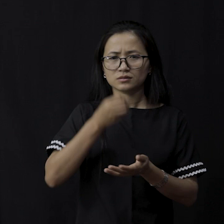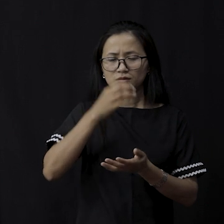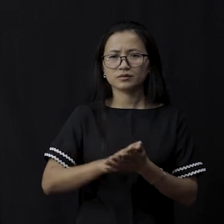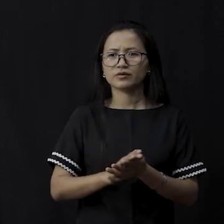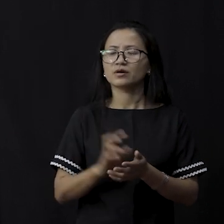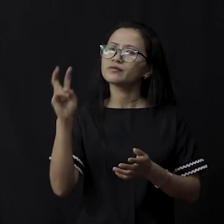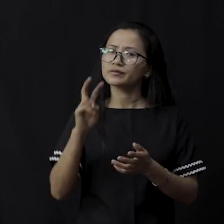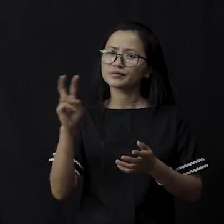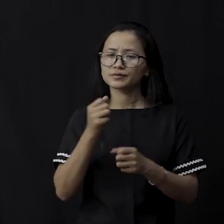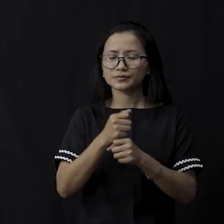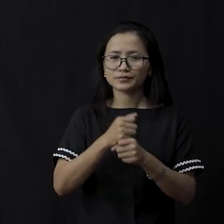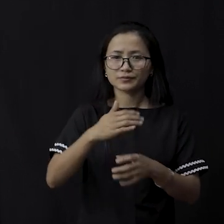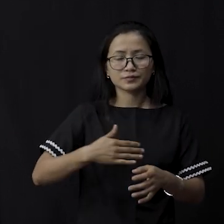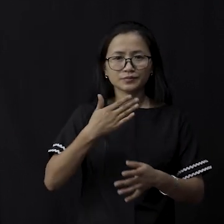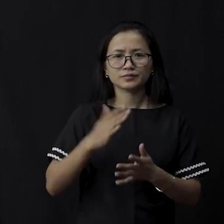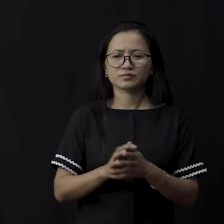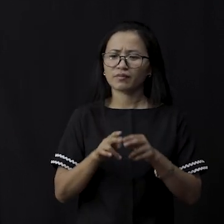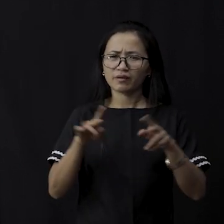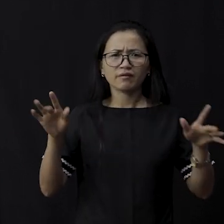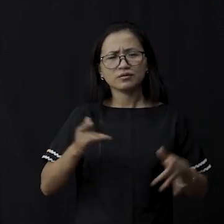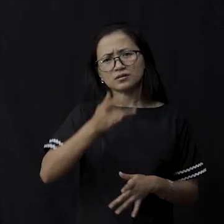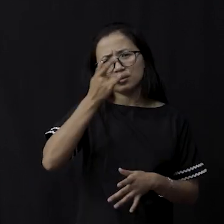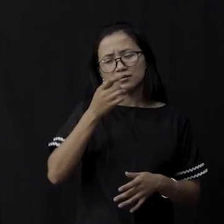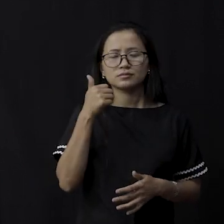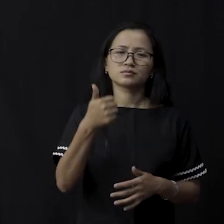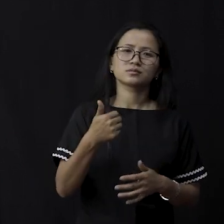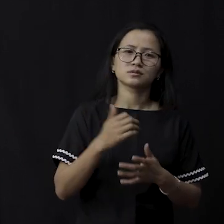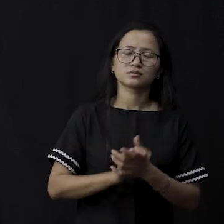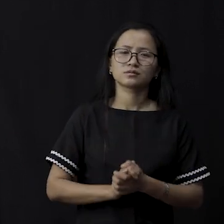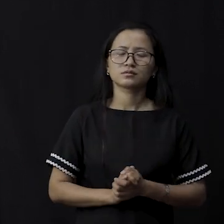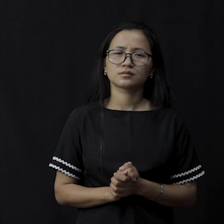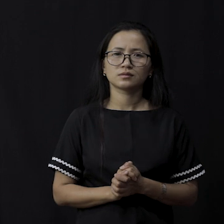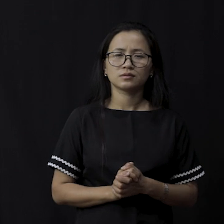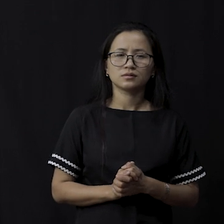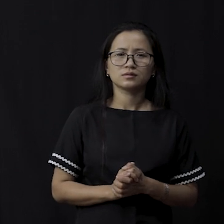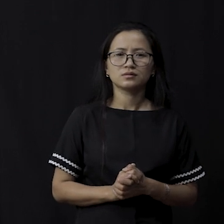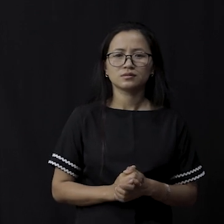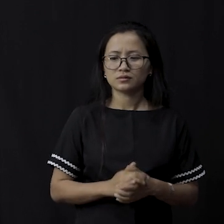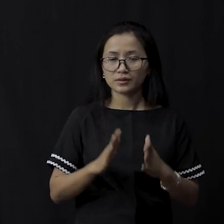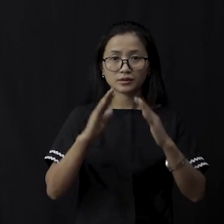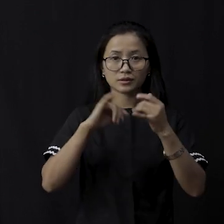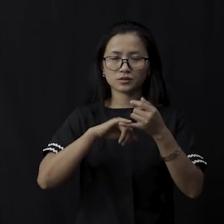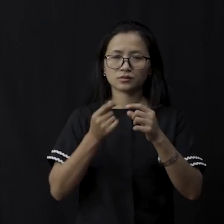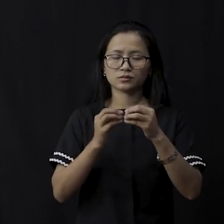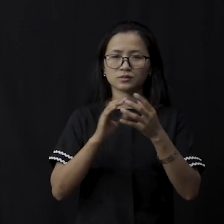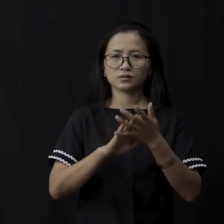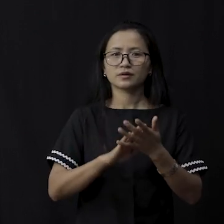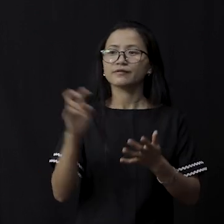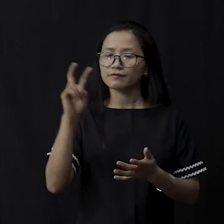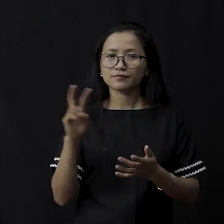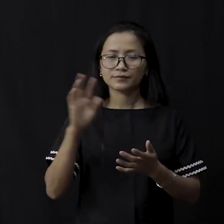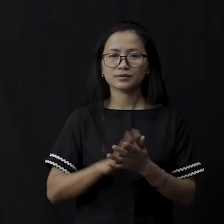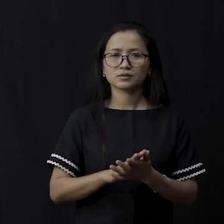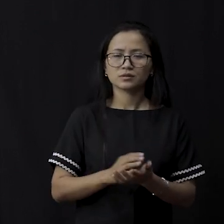potatoes. They all have different taste. And like that, the substances in these vegetables and in